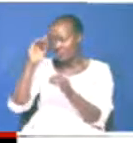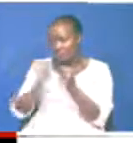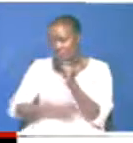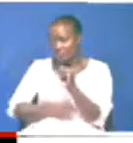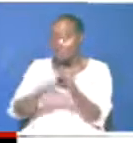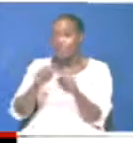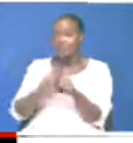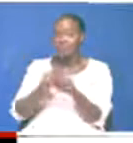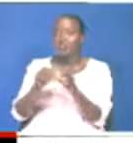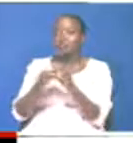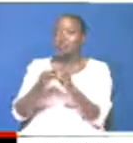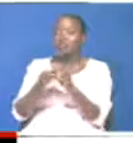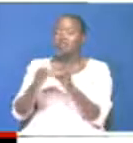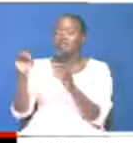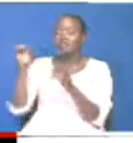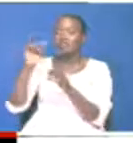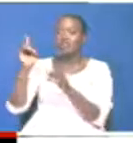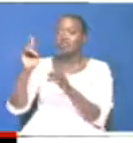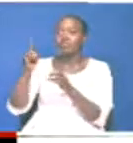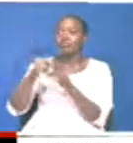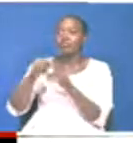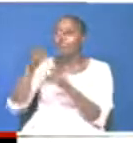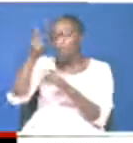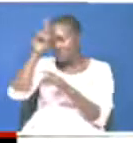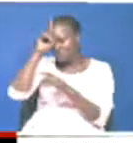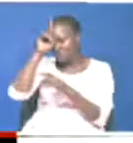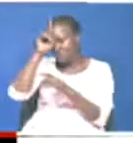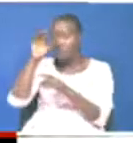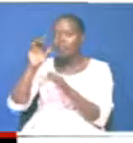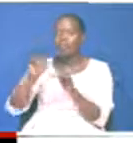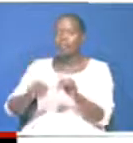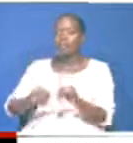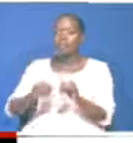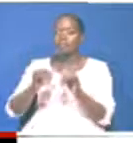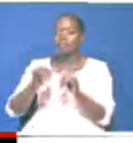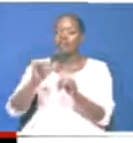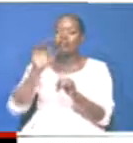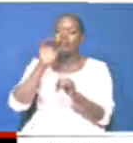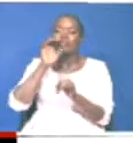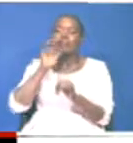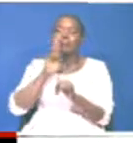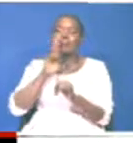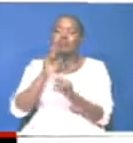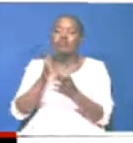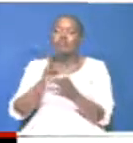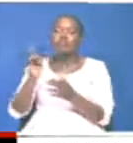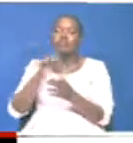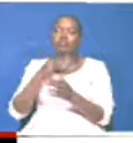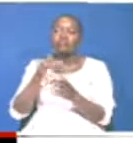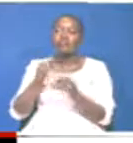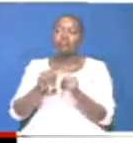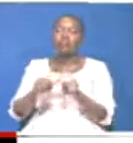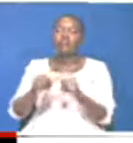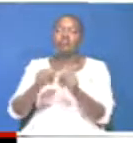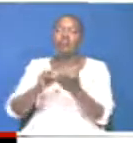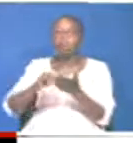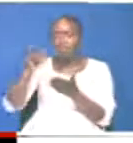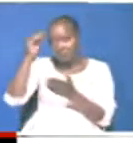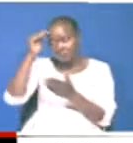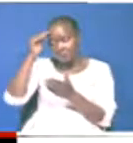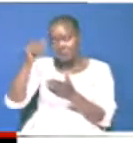from the village, and of course, I came staying with my cousins, my uncles here in Nairobi. I really wanted to further my education. See, like